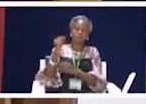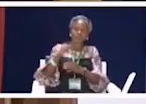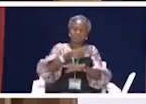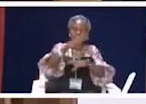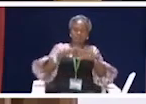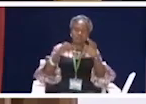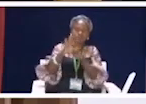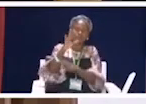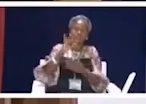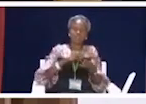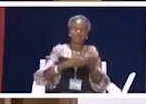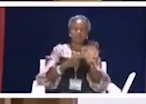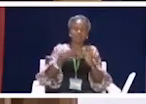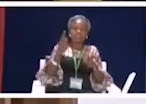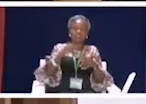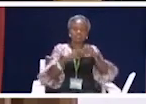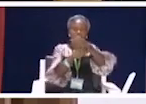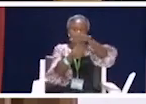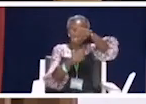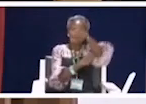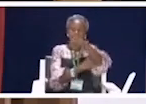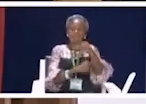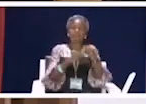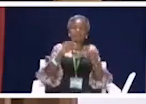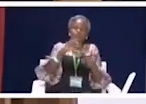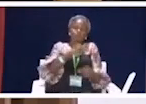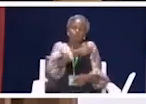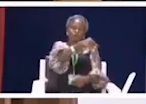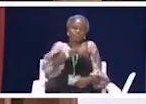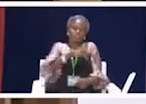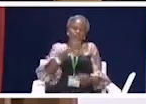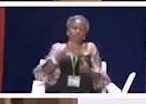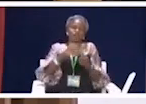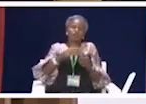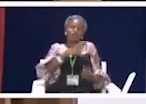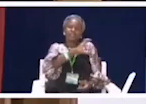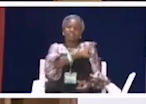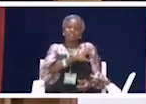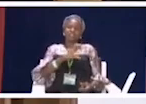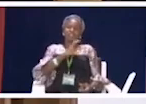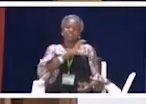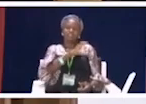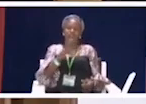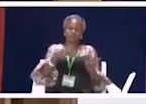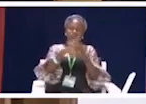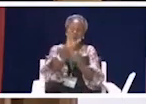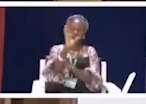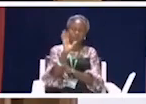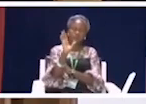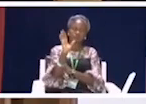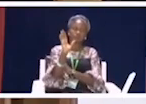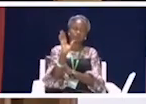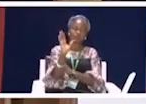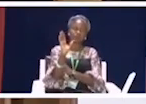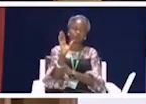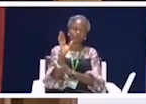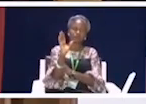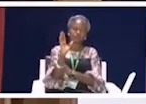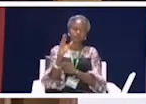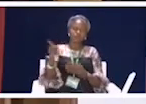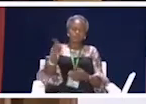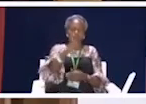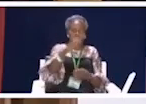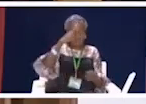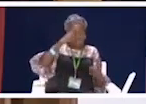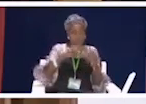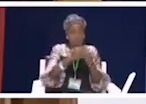God, I mean the fundamental qualities or characteristics of God. You agree with me